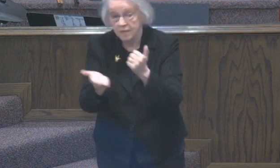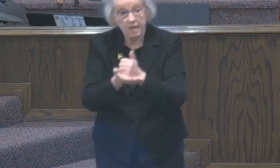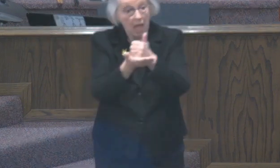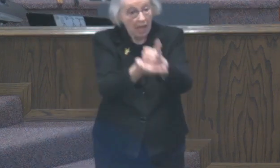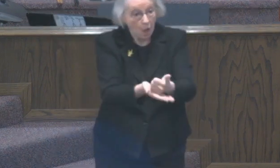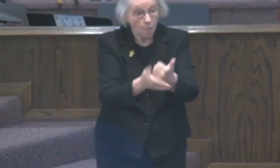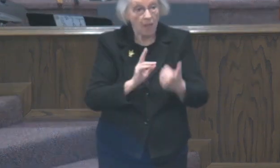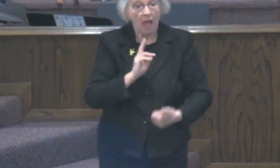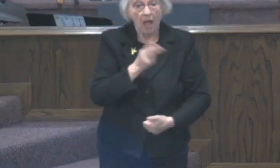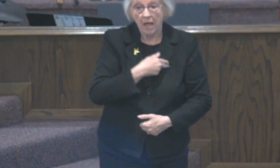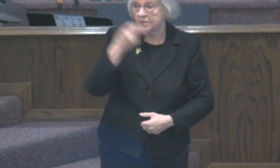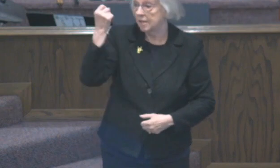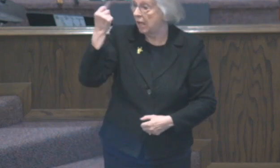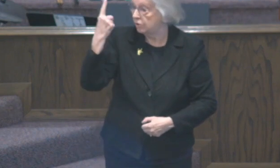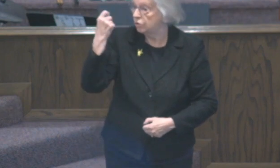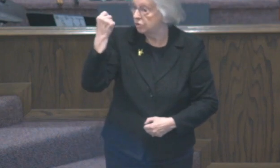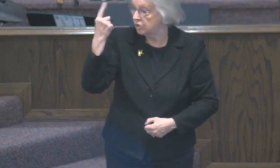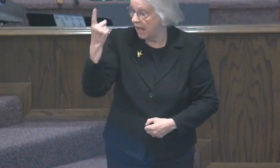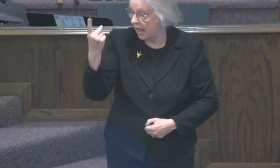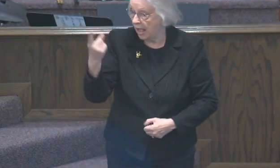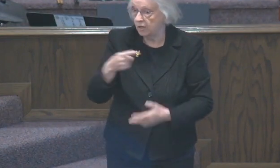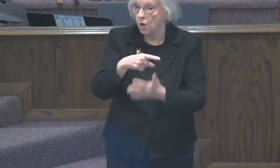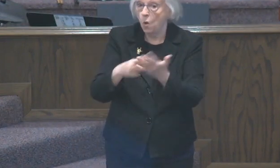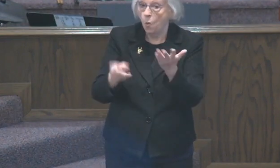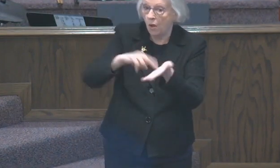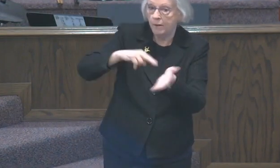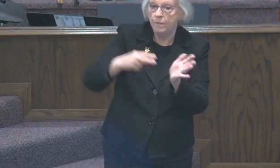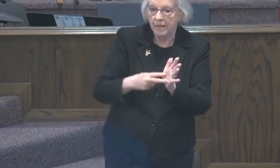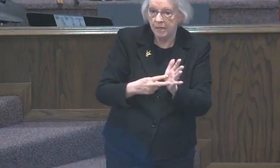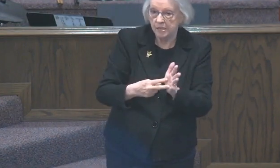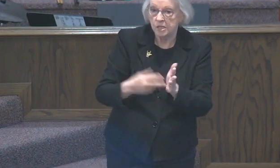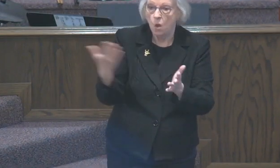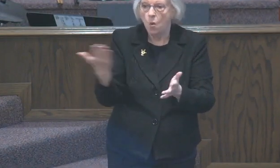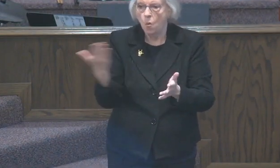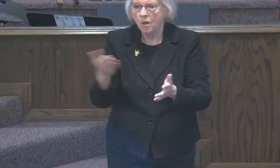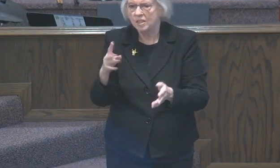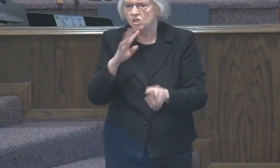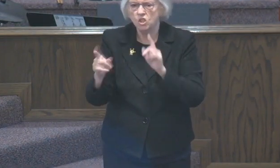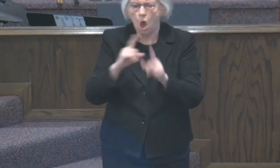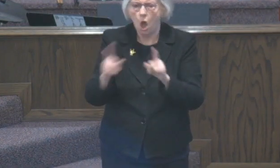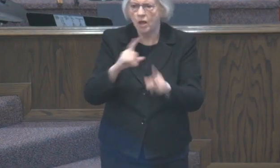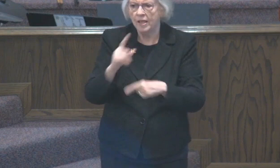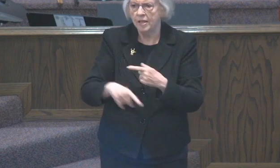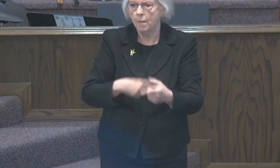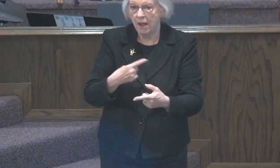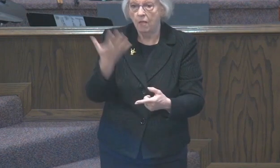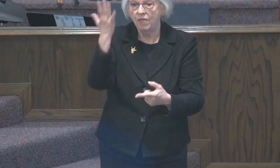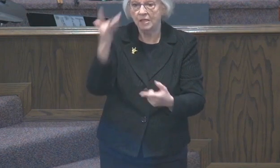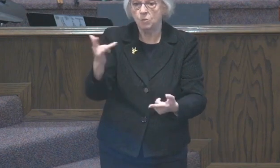be able to kind of focus in and find these blocks and paragraphs of